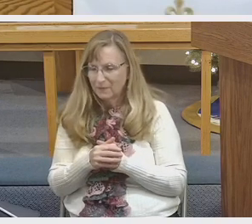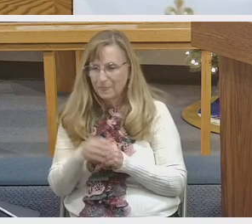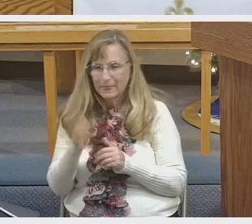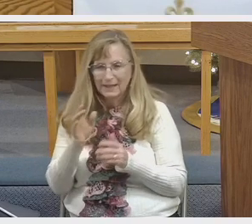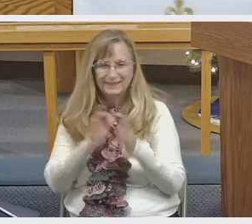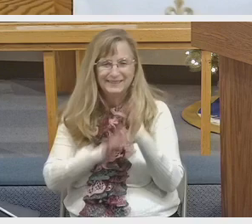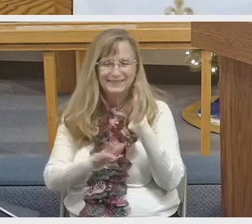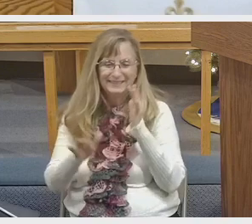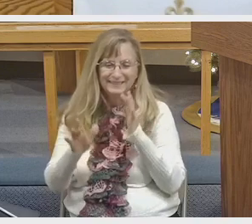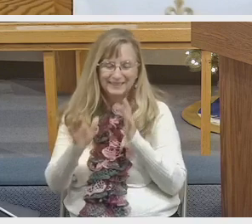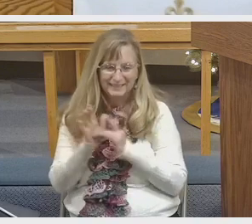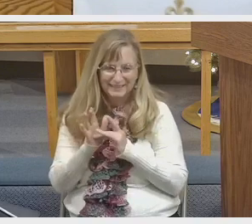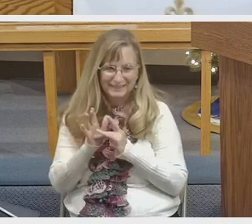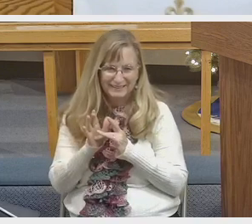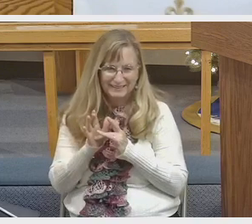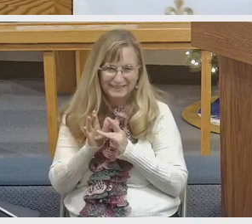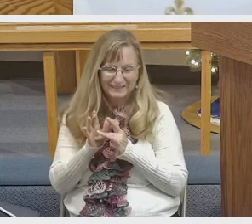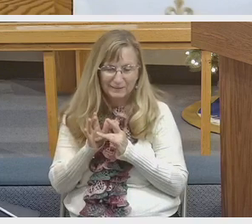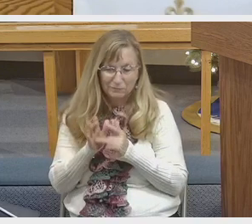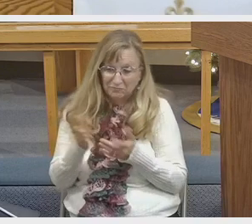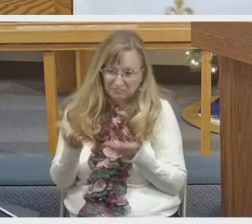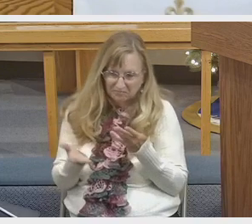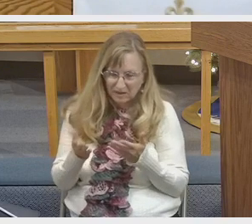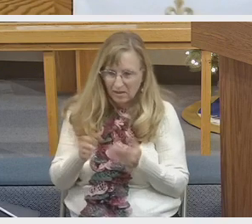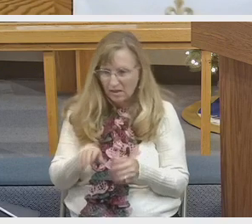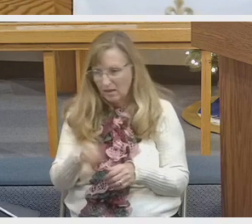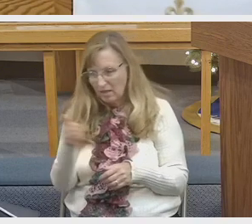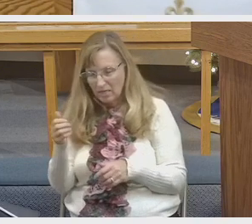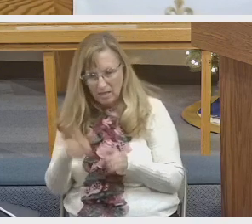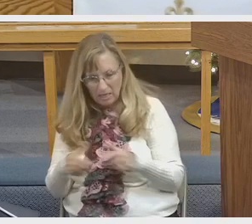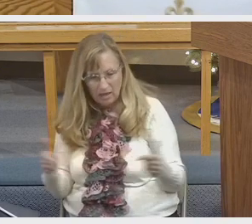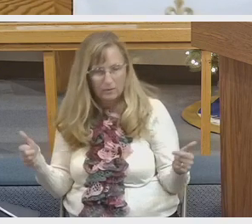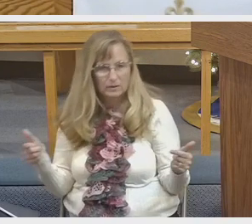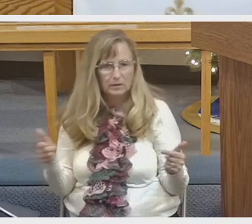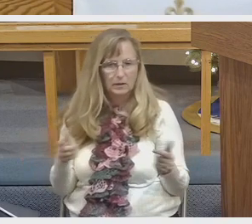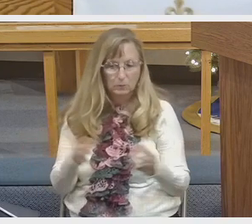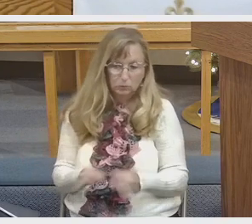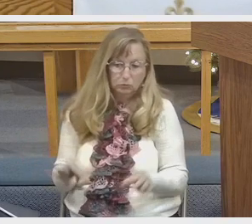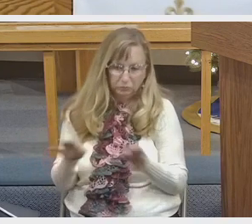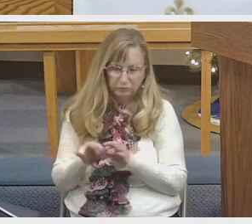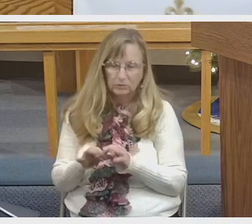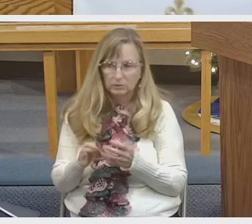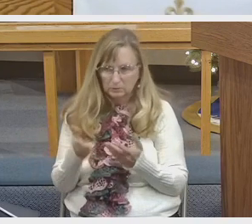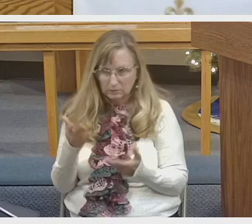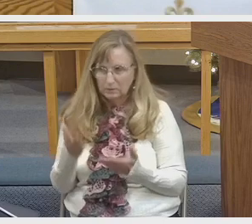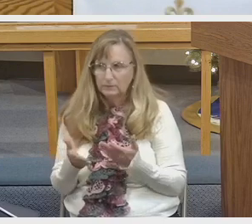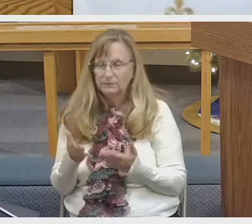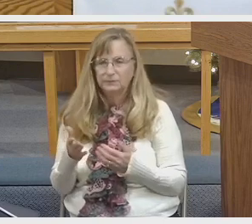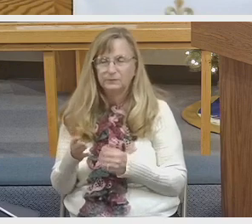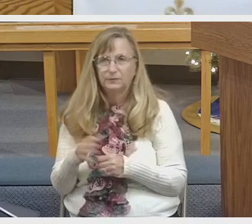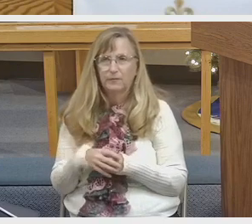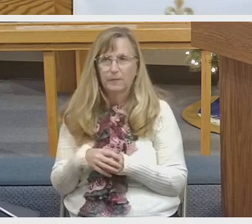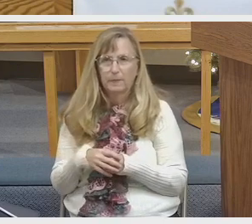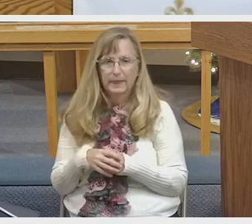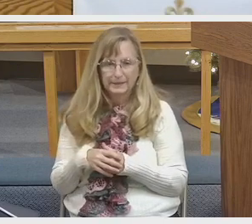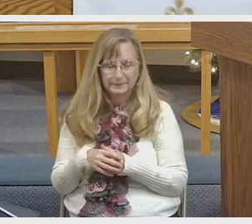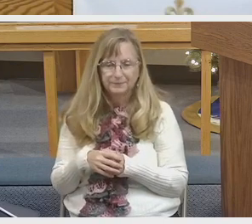Jesus. They could have used Aramaic. They used that when it was important in the scriptures, like Jairus'